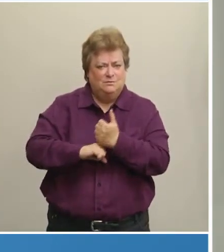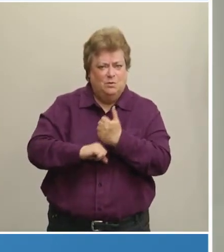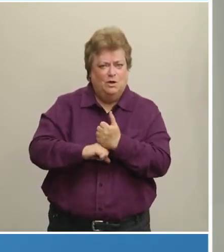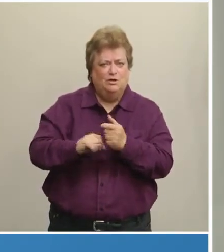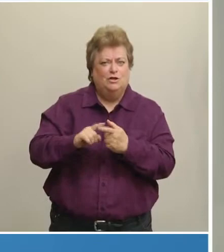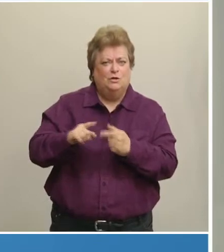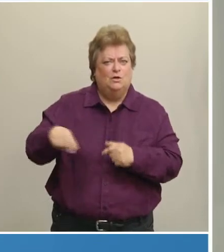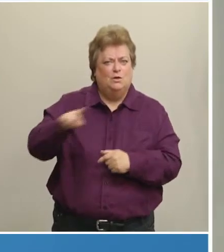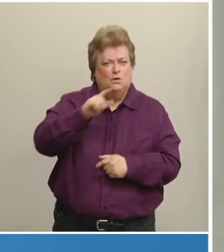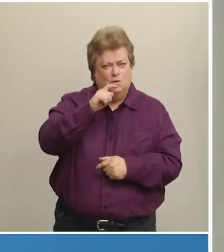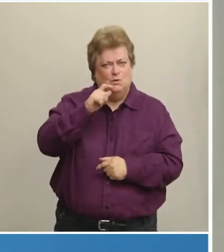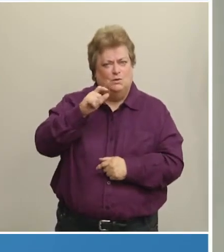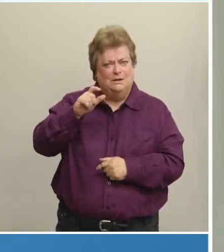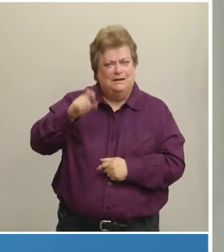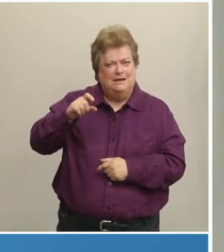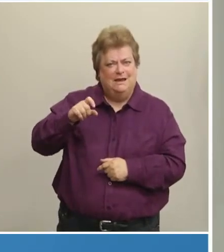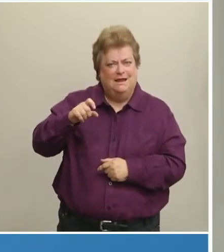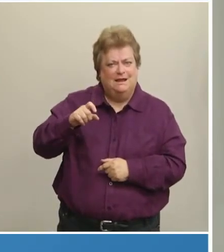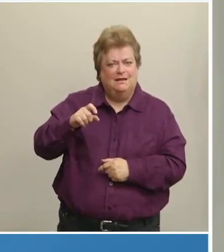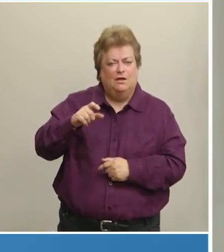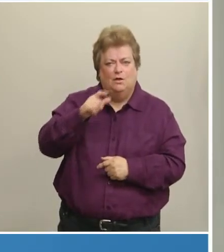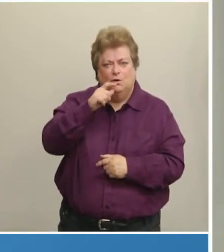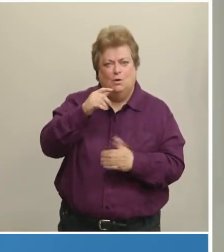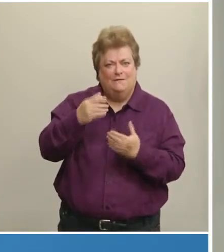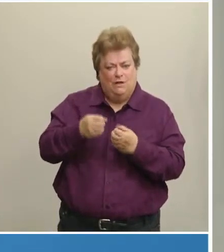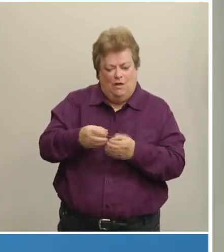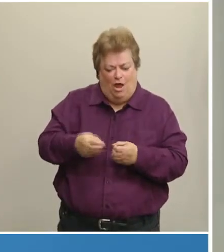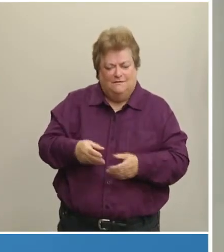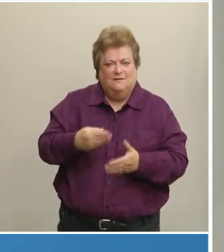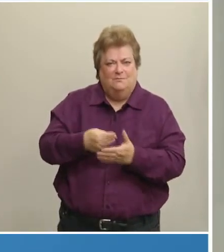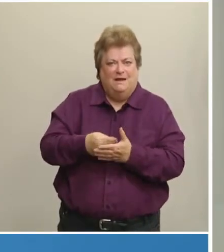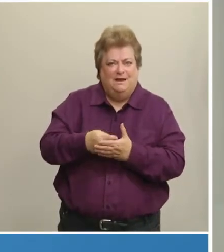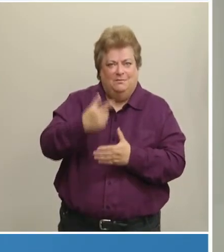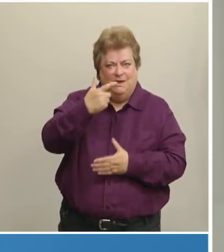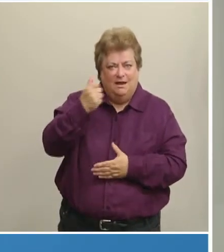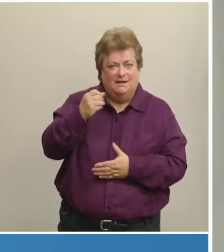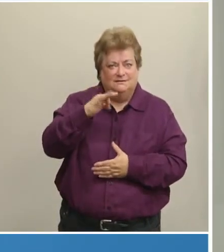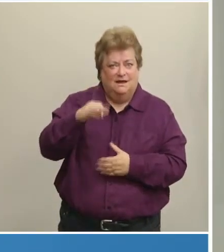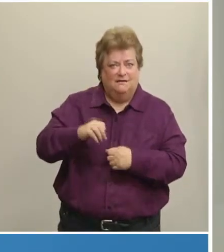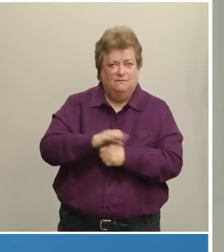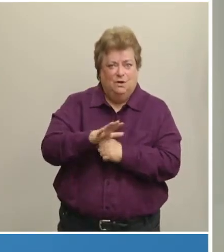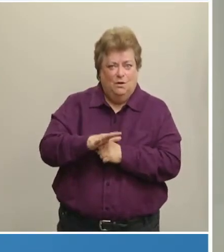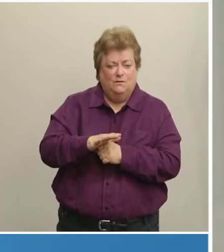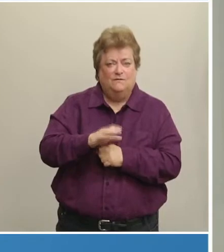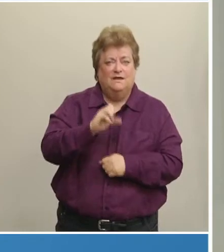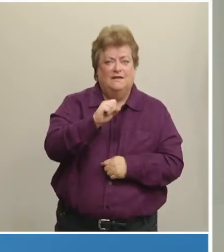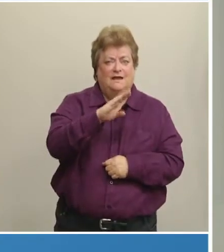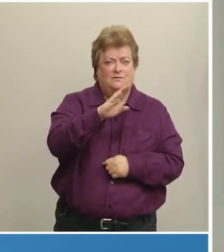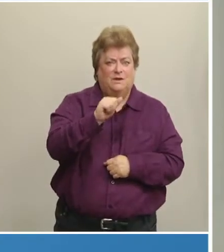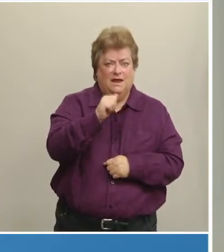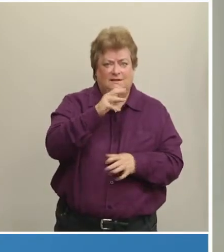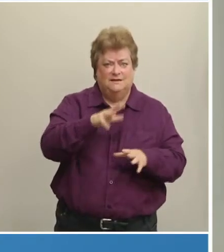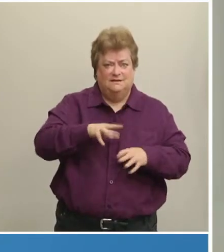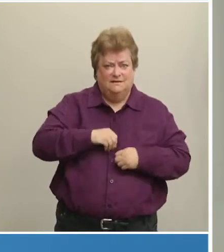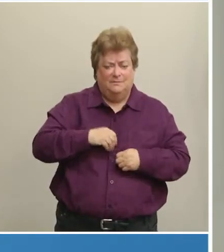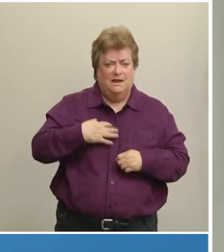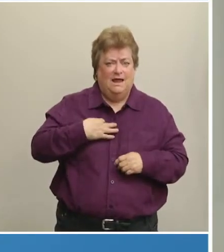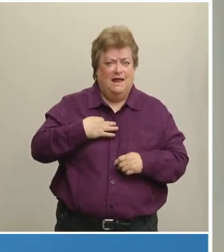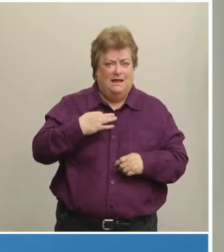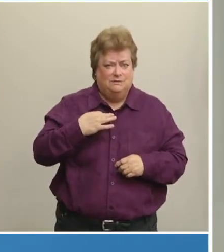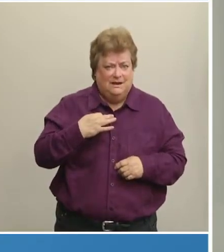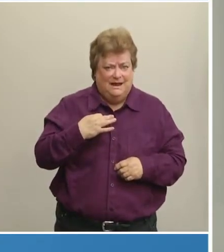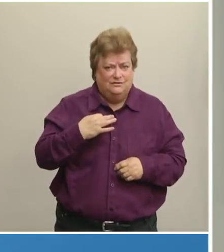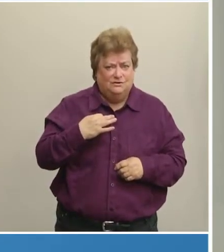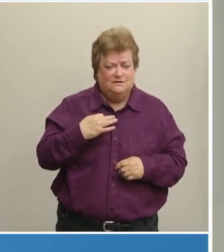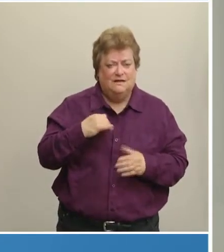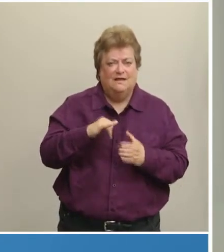entities that suffered revenue losses related to the pandemic. The SBA is accepting applications through an application portal that